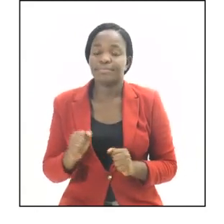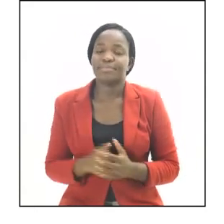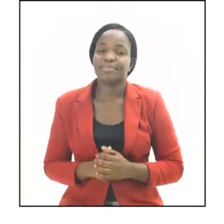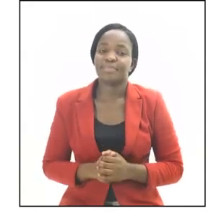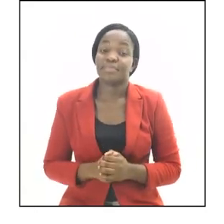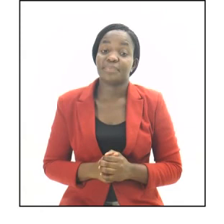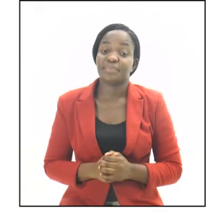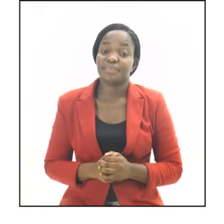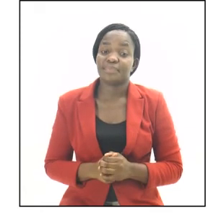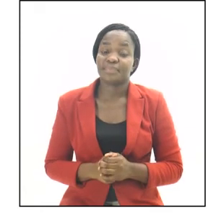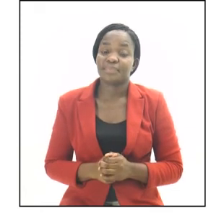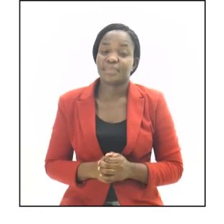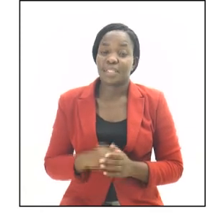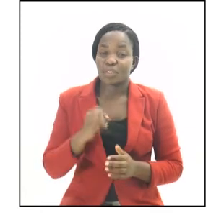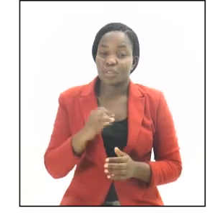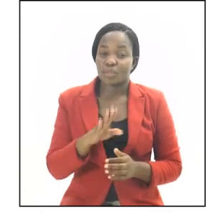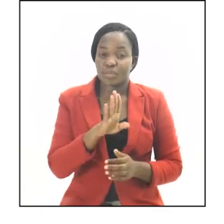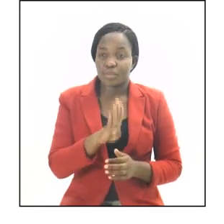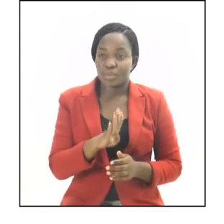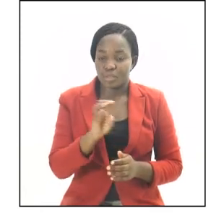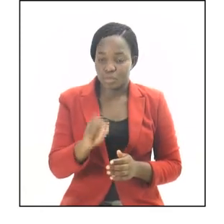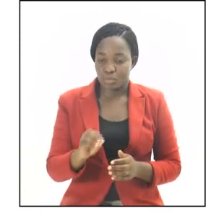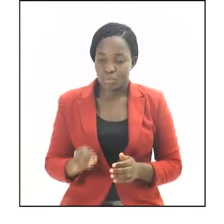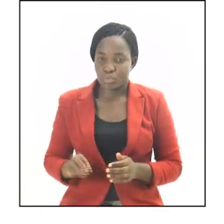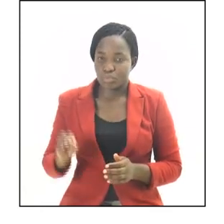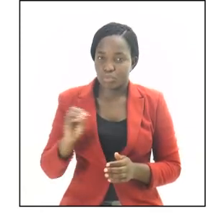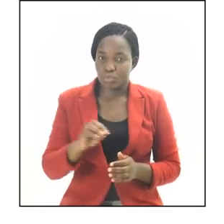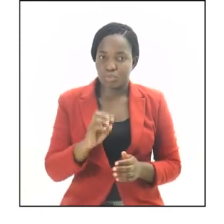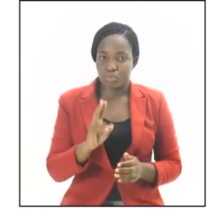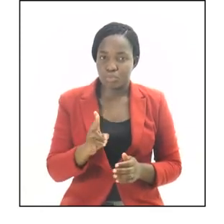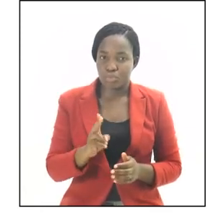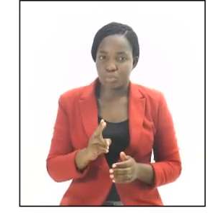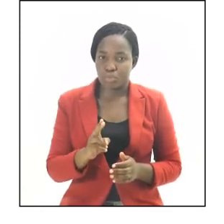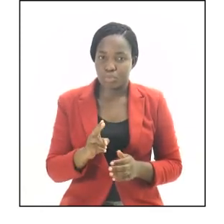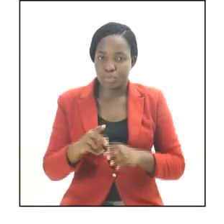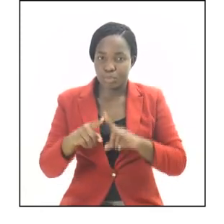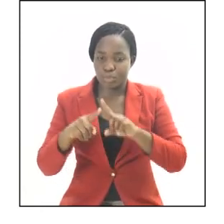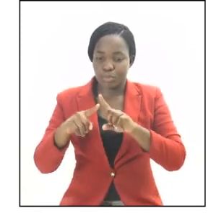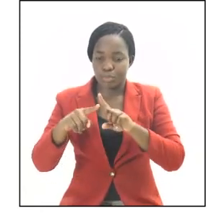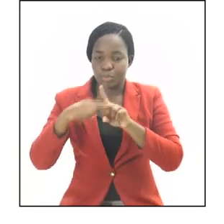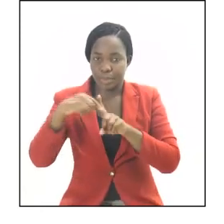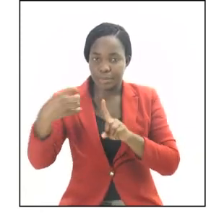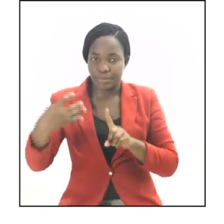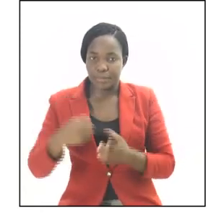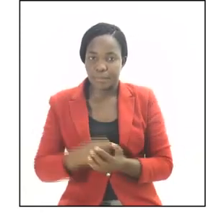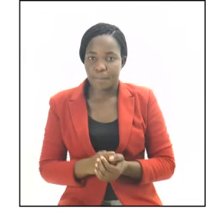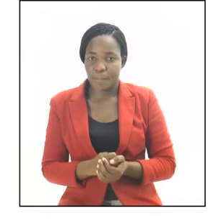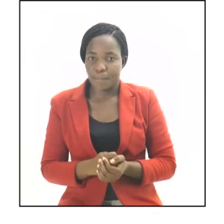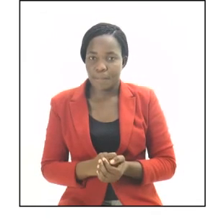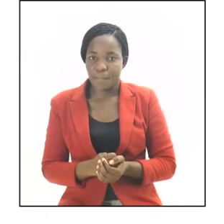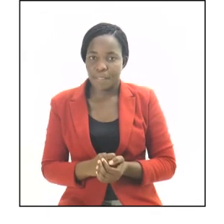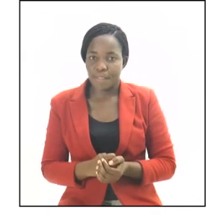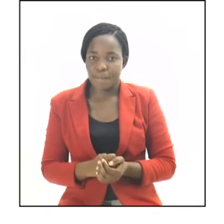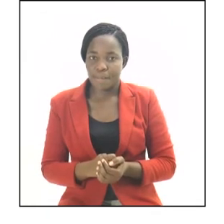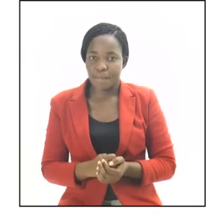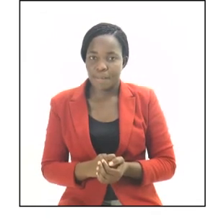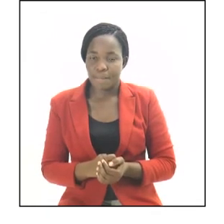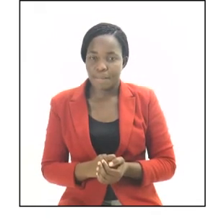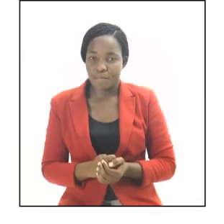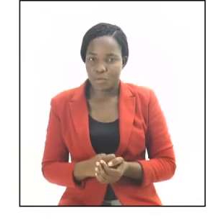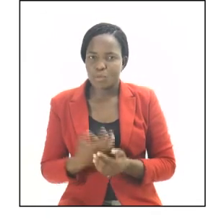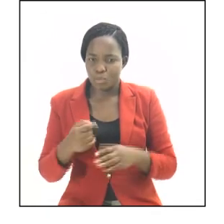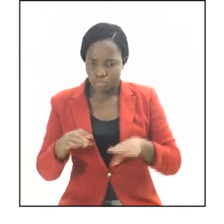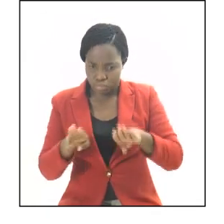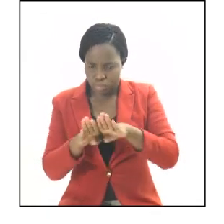So, if we replace the base with 8 plus 4, we're actually adding the two parallel sides